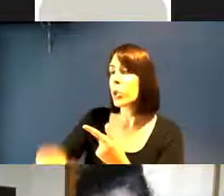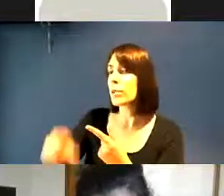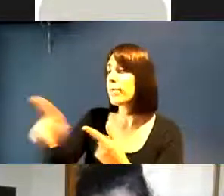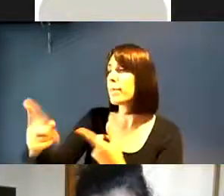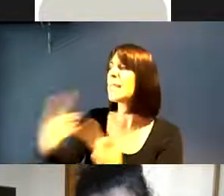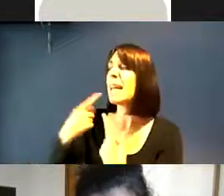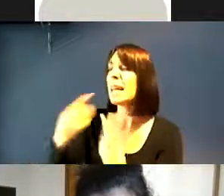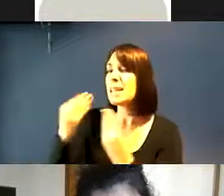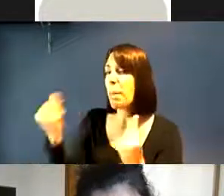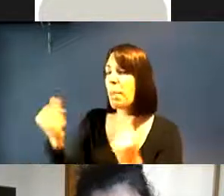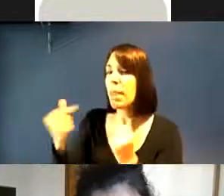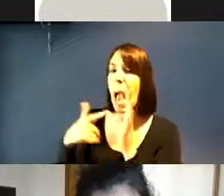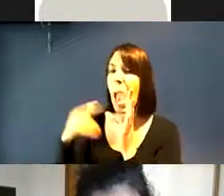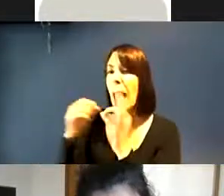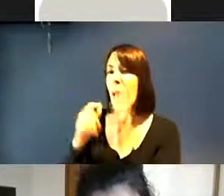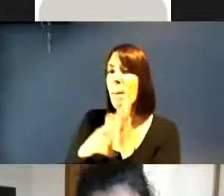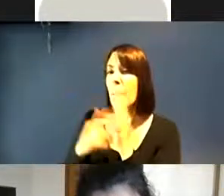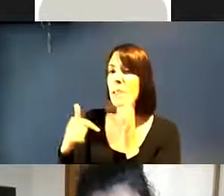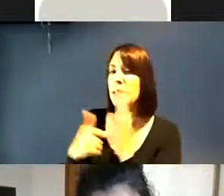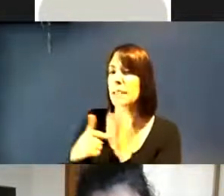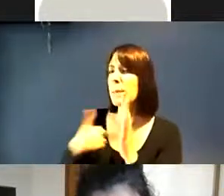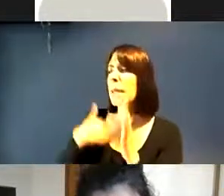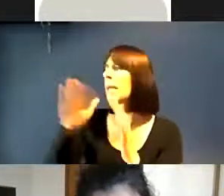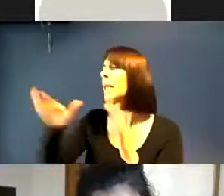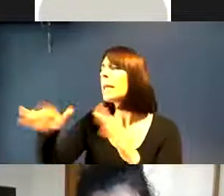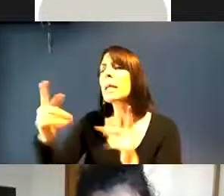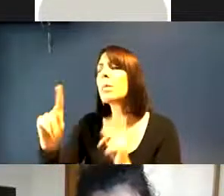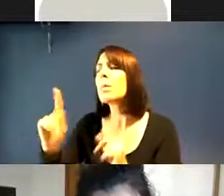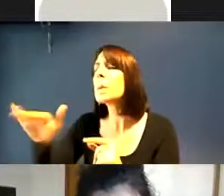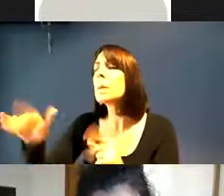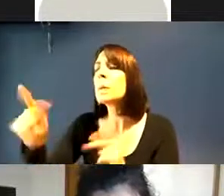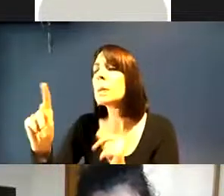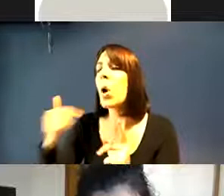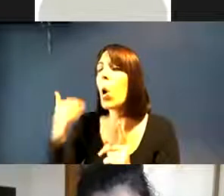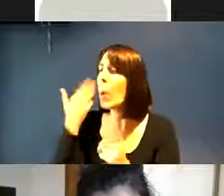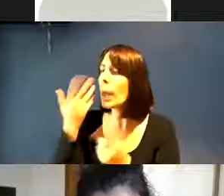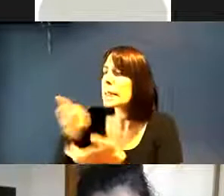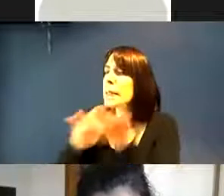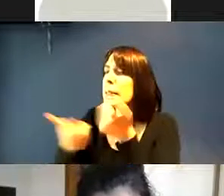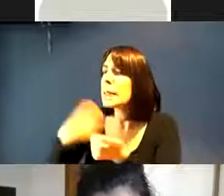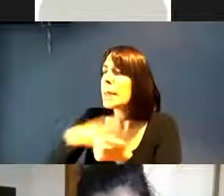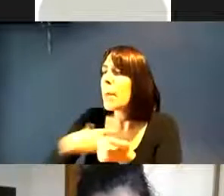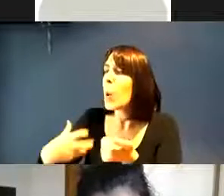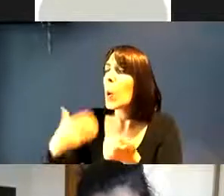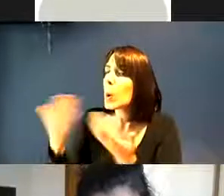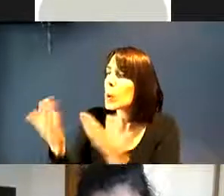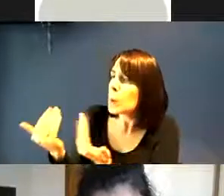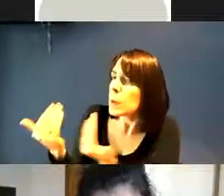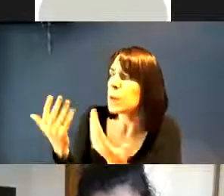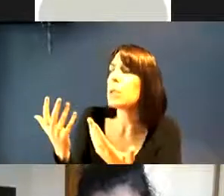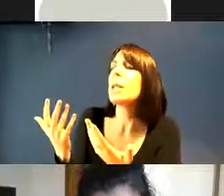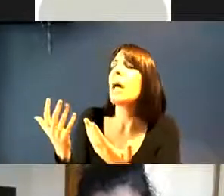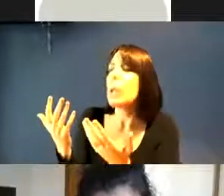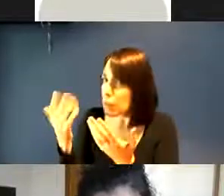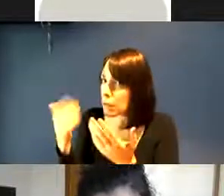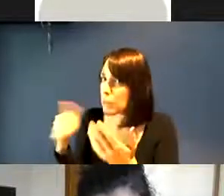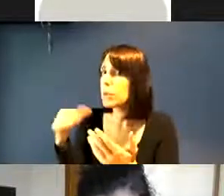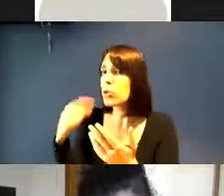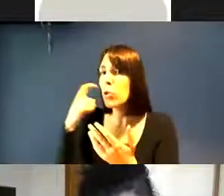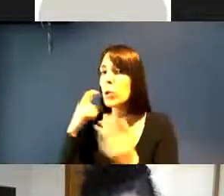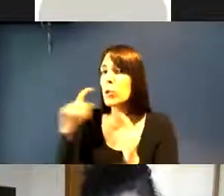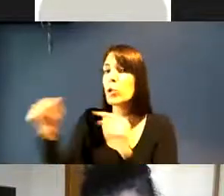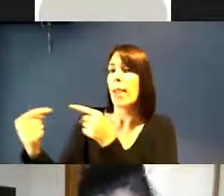or, you know, or they're communicating, you know, a negative stereotype about people with disability or women with